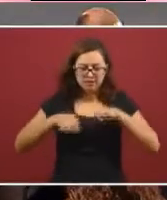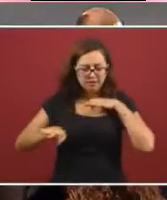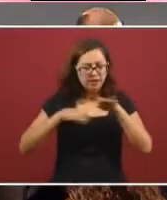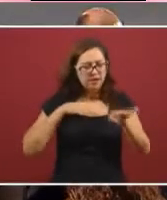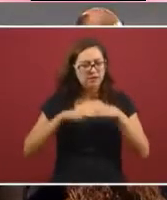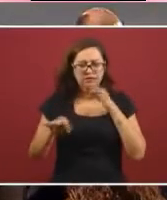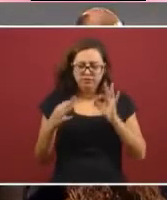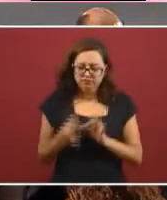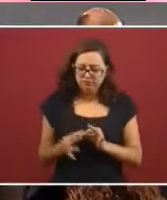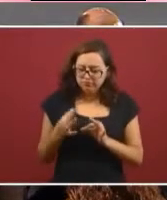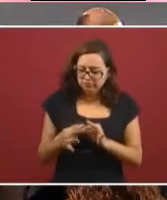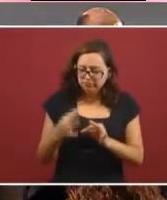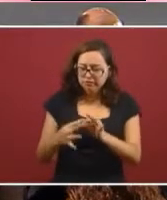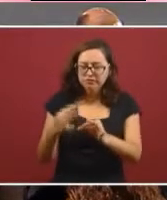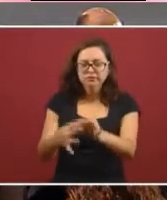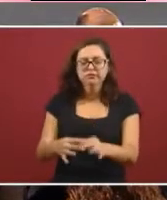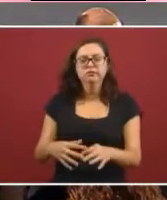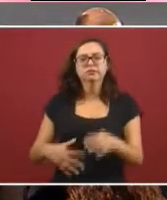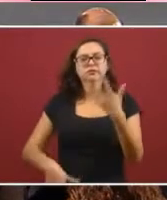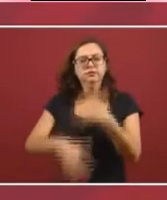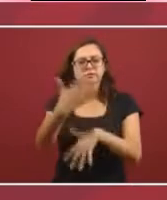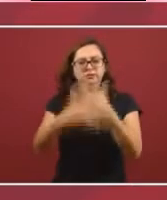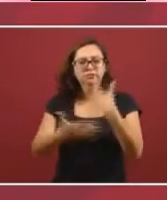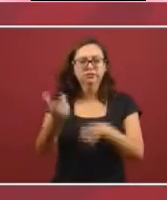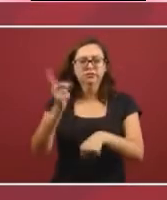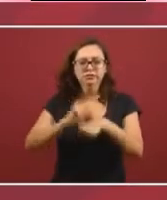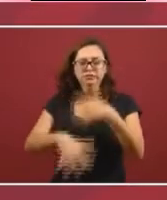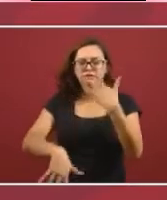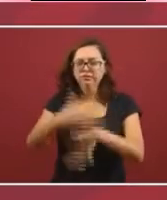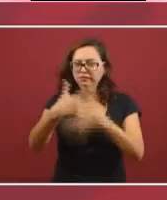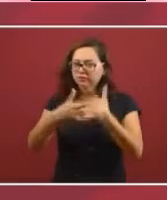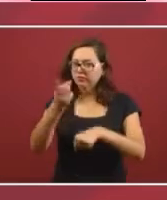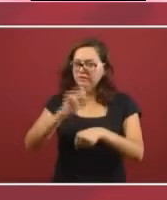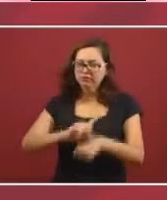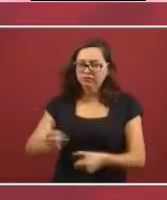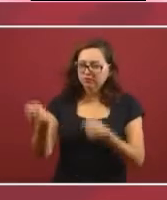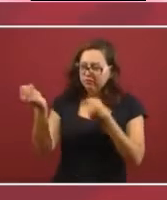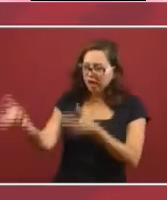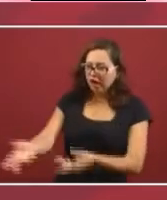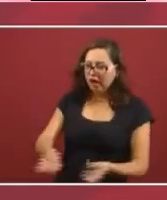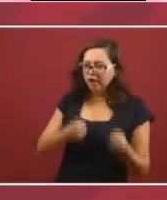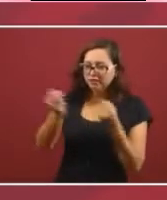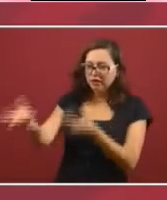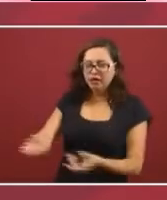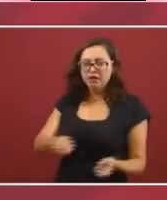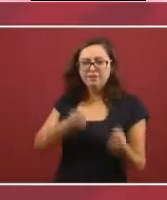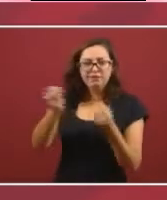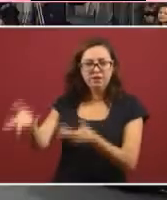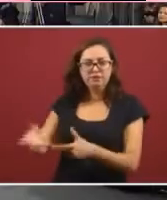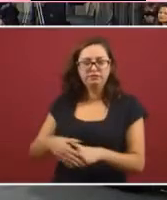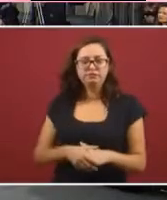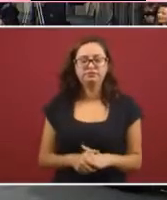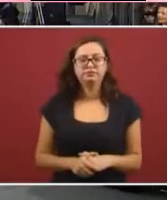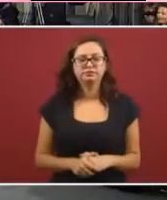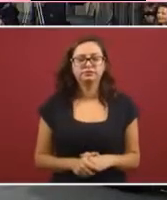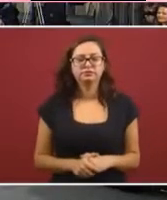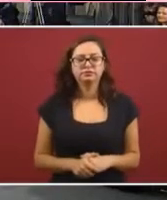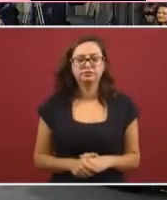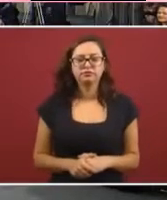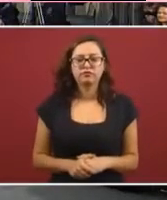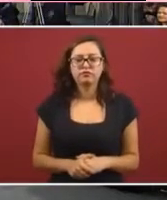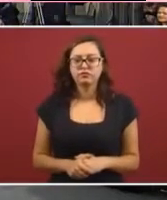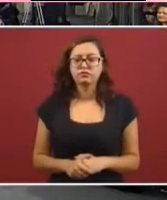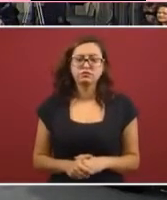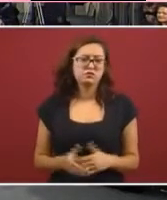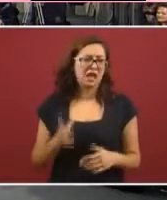Y cada 15 días, and every 15 days, estemos entregando, we're going to be giving este, bienes, these goods. The funds from siempre